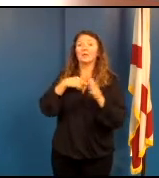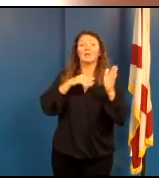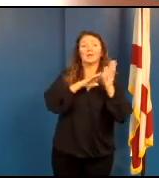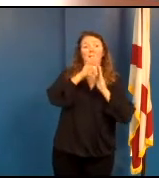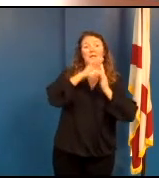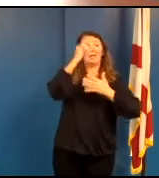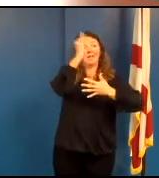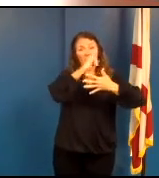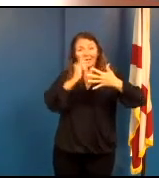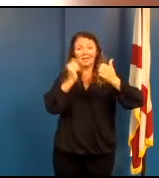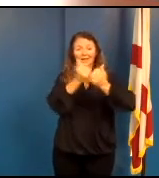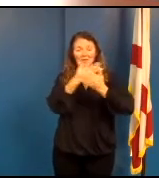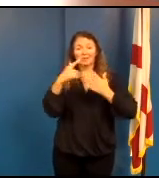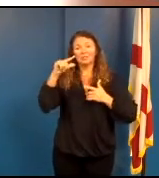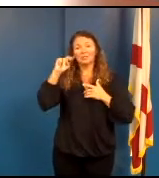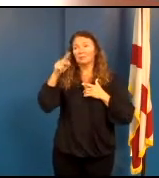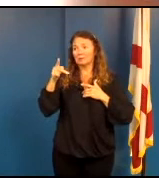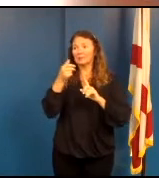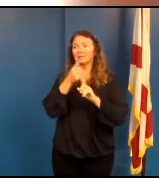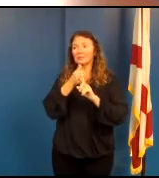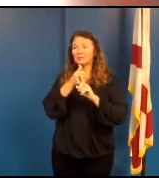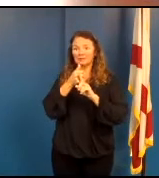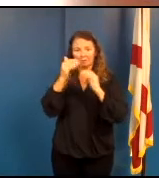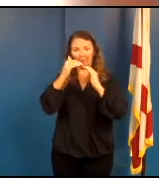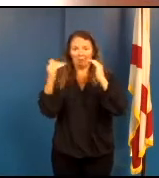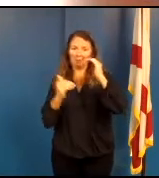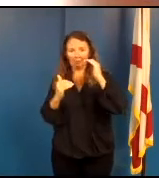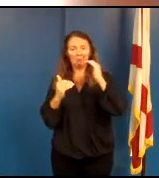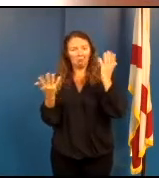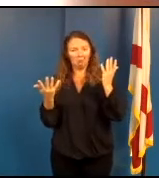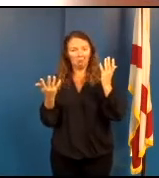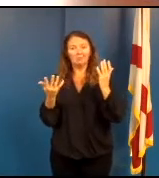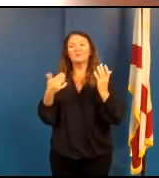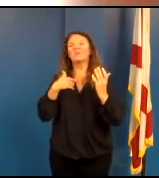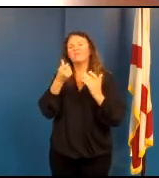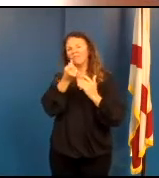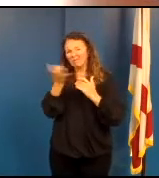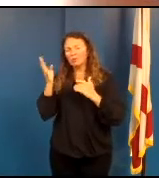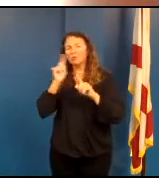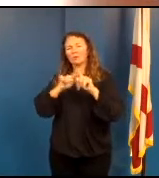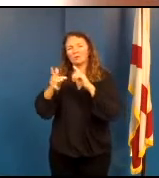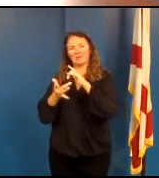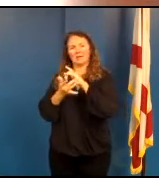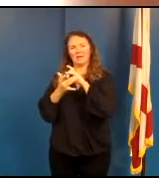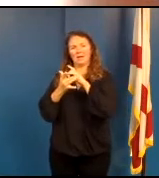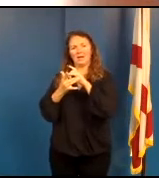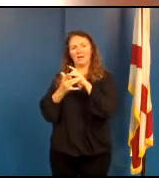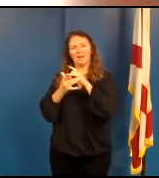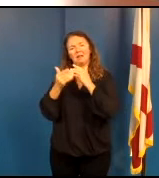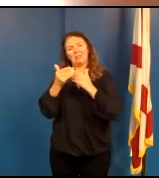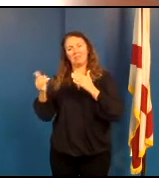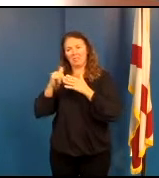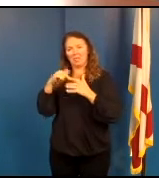the drawings and everything else, the GMP is under that amount. There are a couple of technology items that